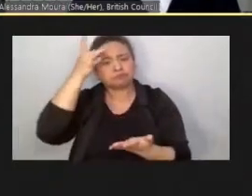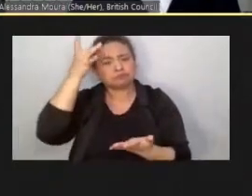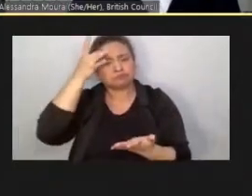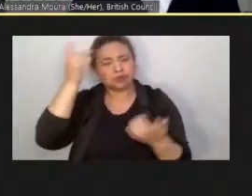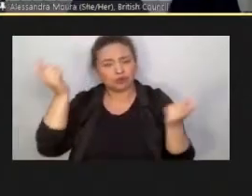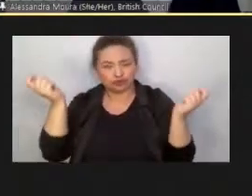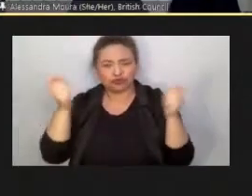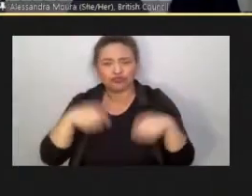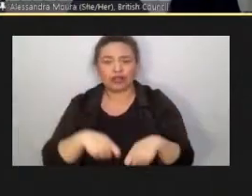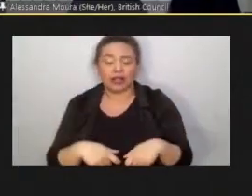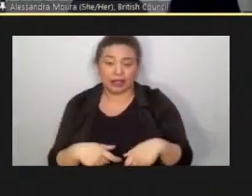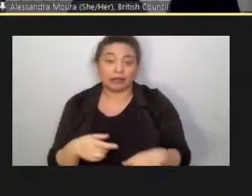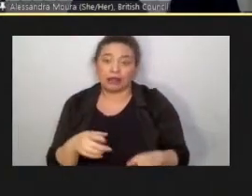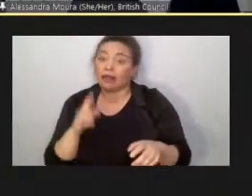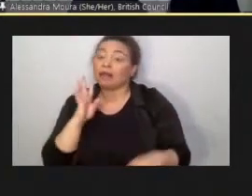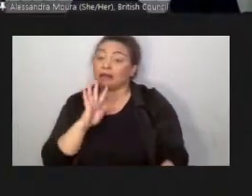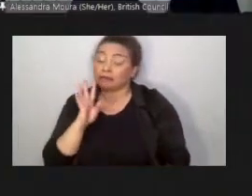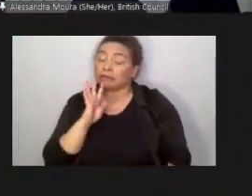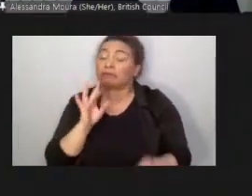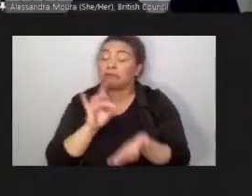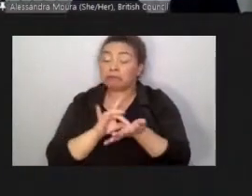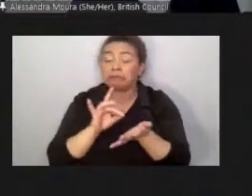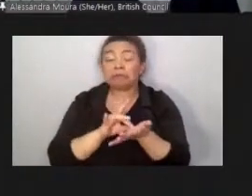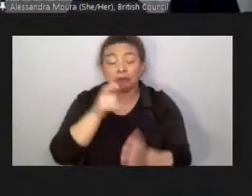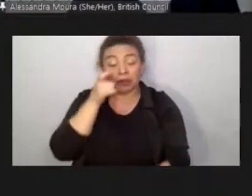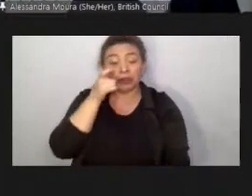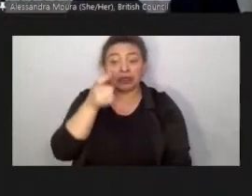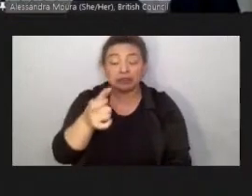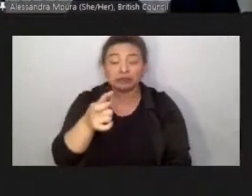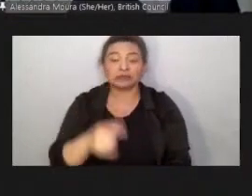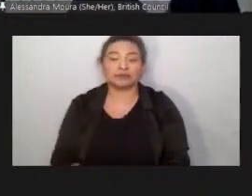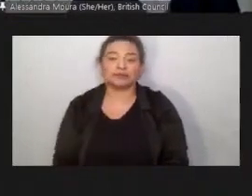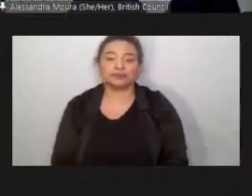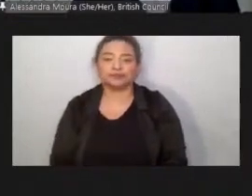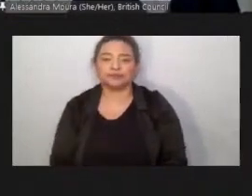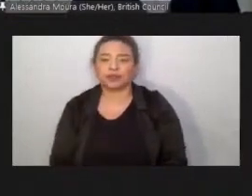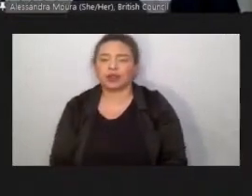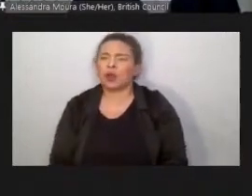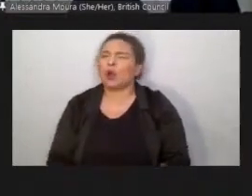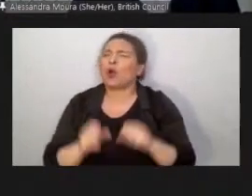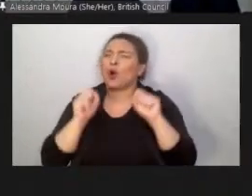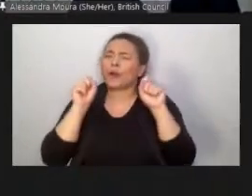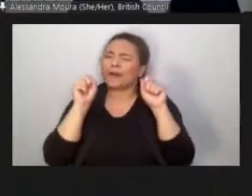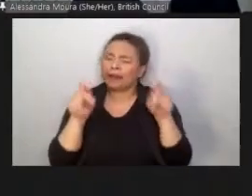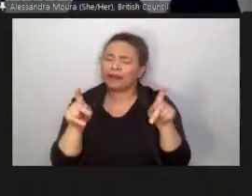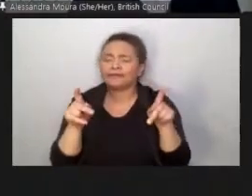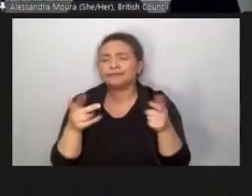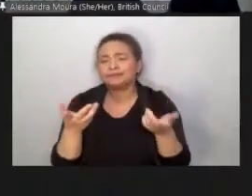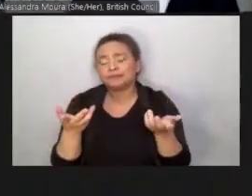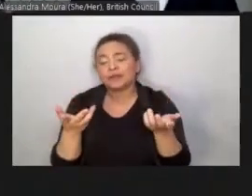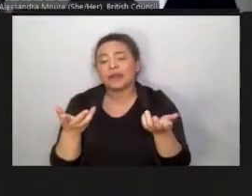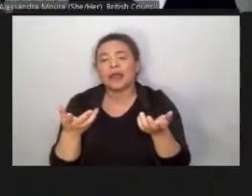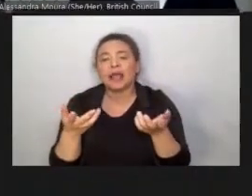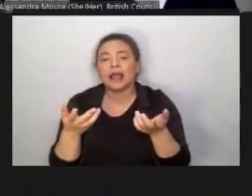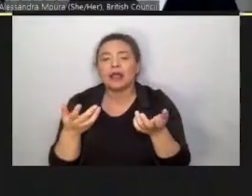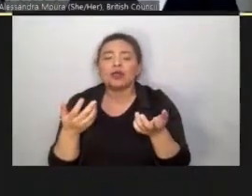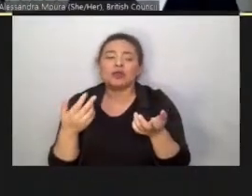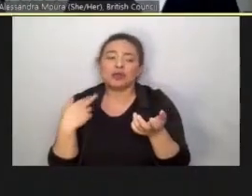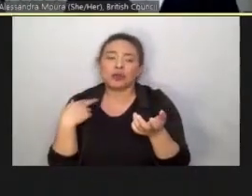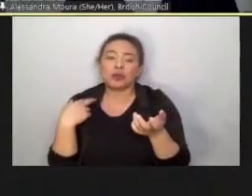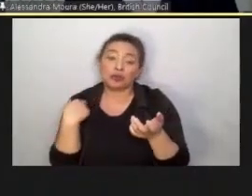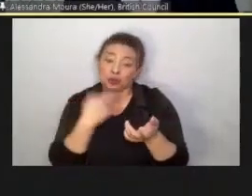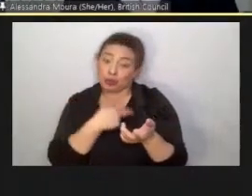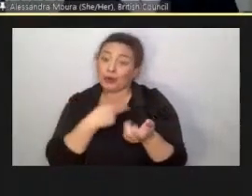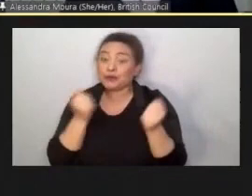interesting. Yeah. Okay. Anyway, we can agree to disagree.